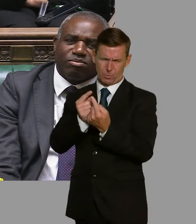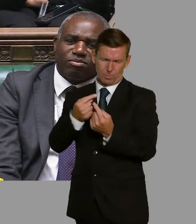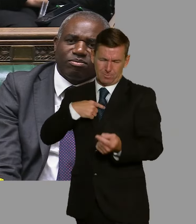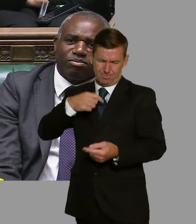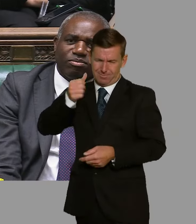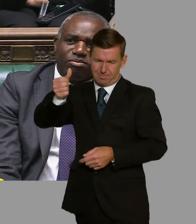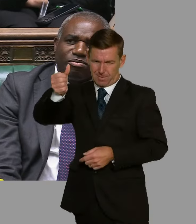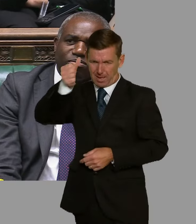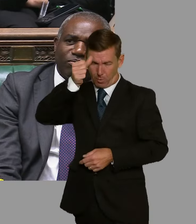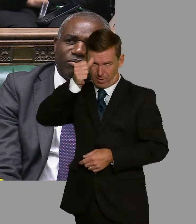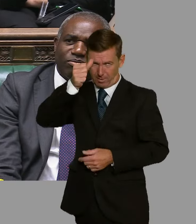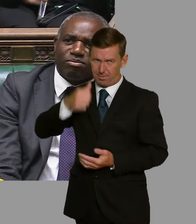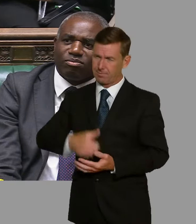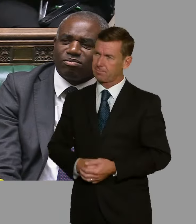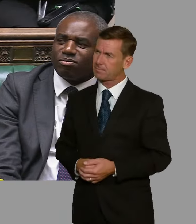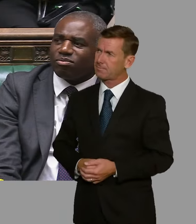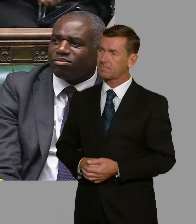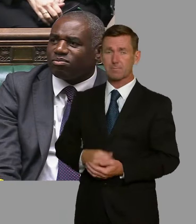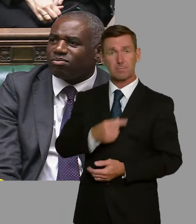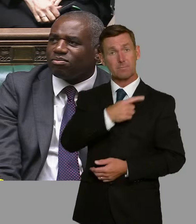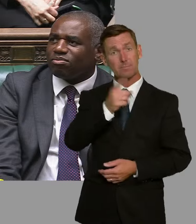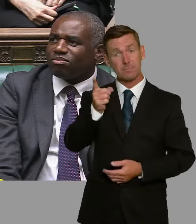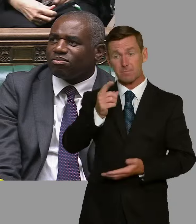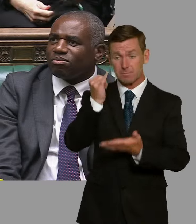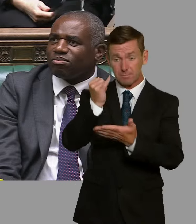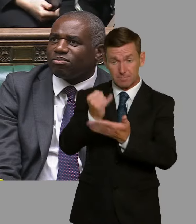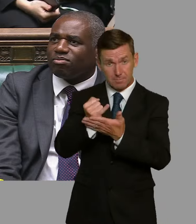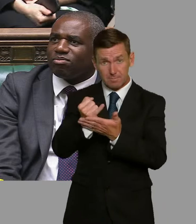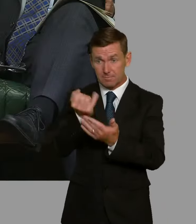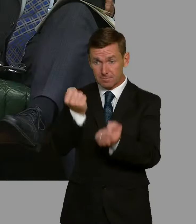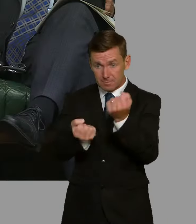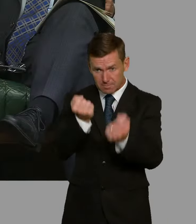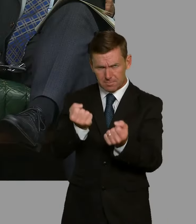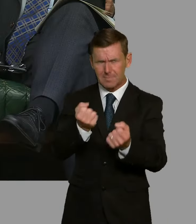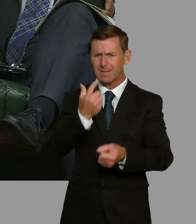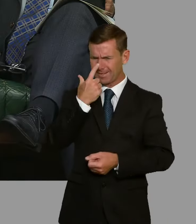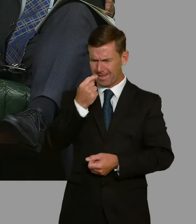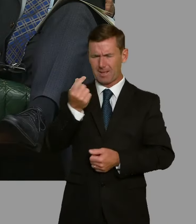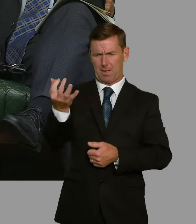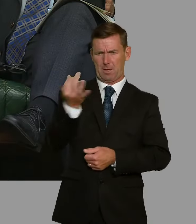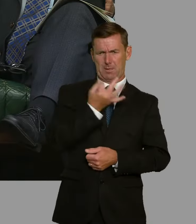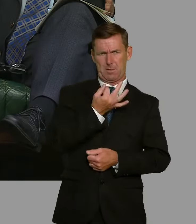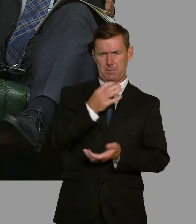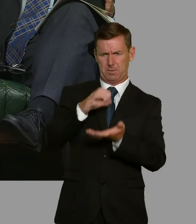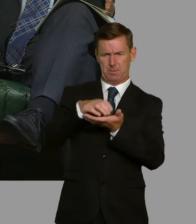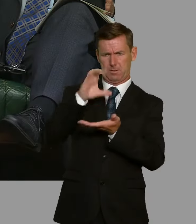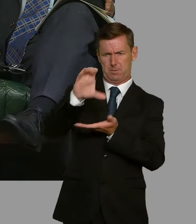for compensation and appropriately do so, and I'll take away what he says and have it looked at.